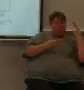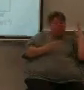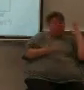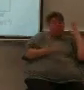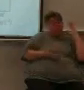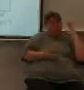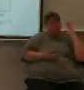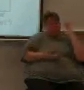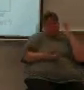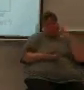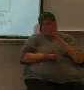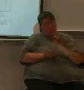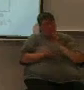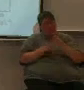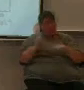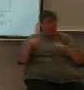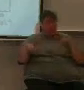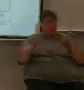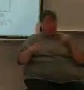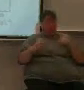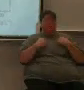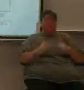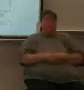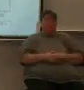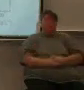that you have.